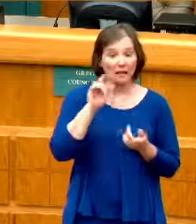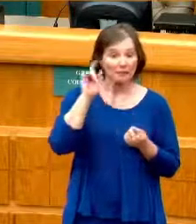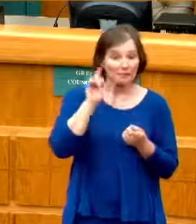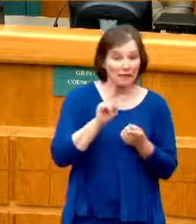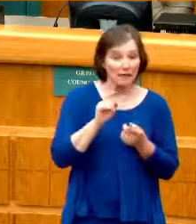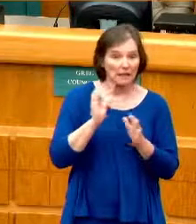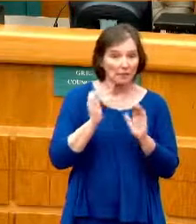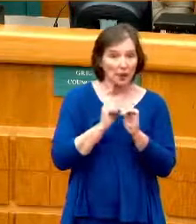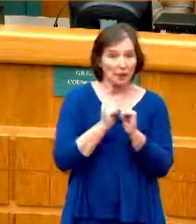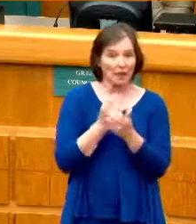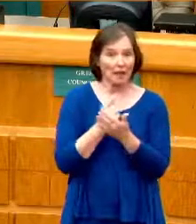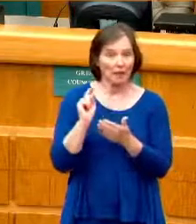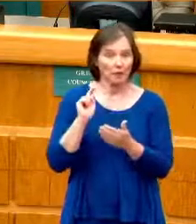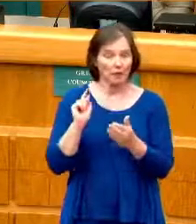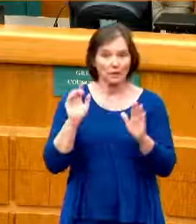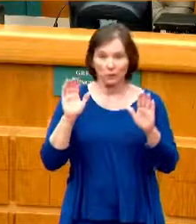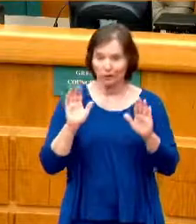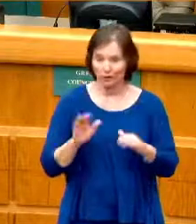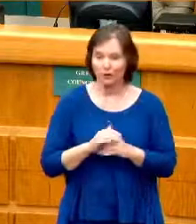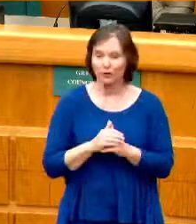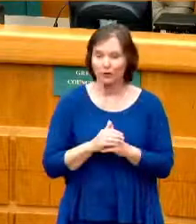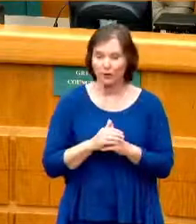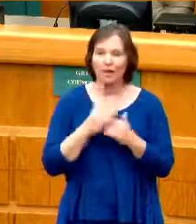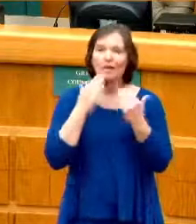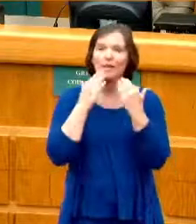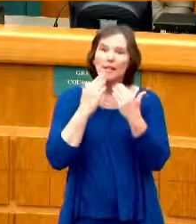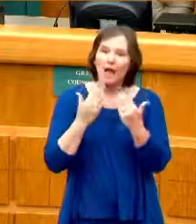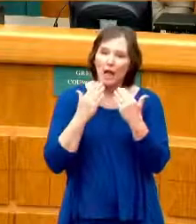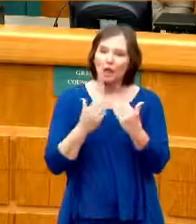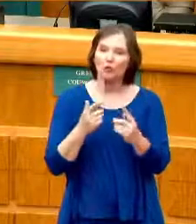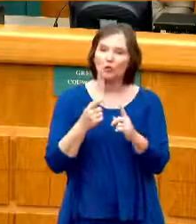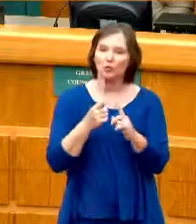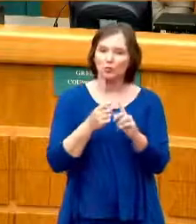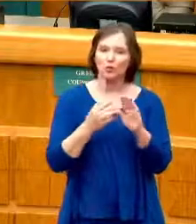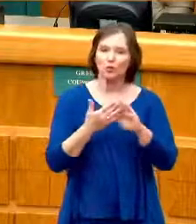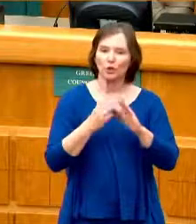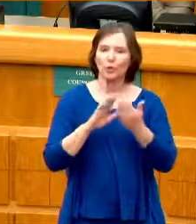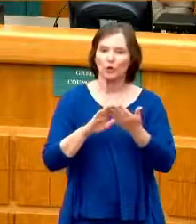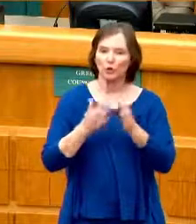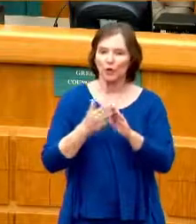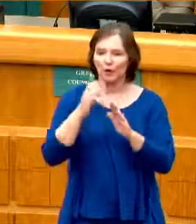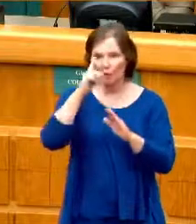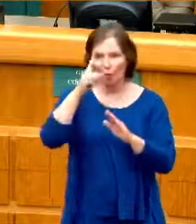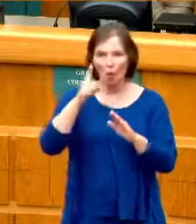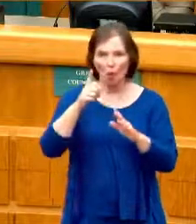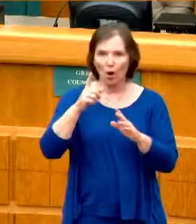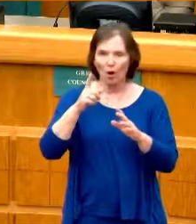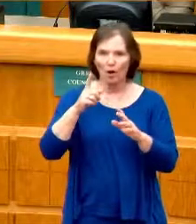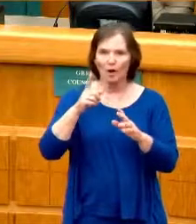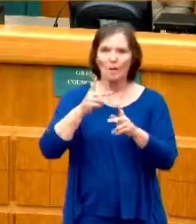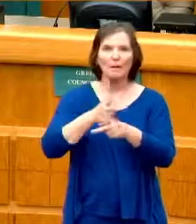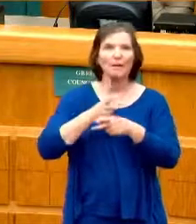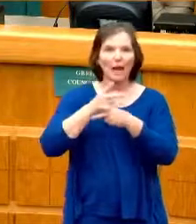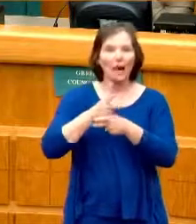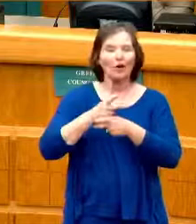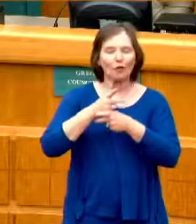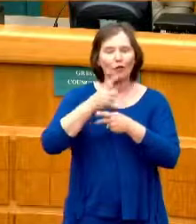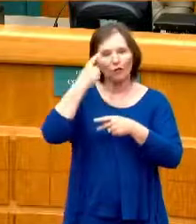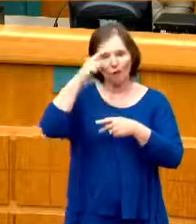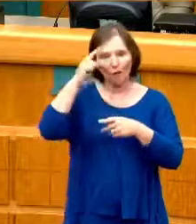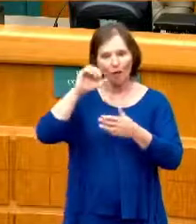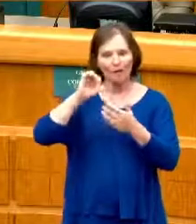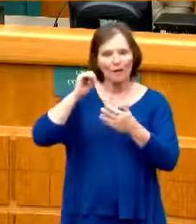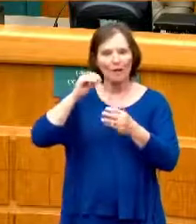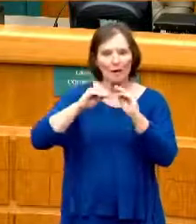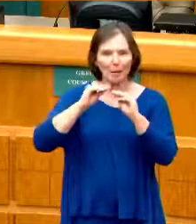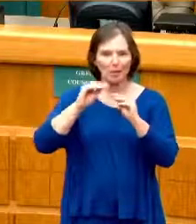last week, which is very good. So thank you to the community for doing your part to see that these numbers come down. Next